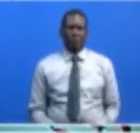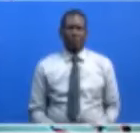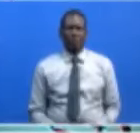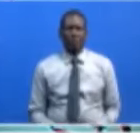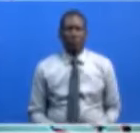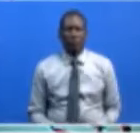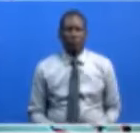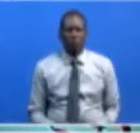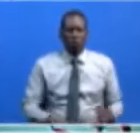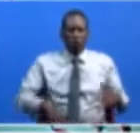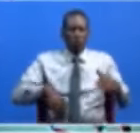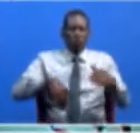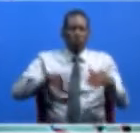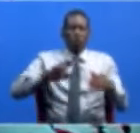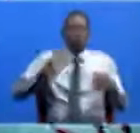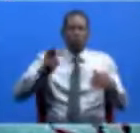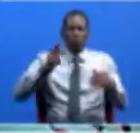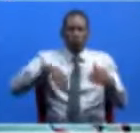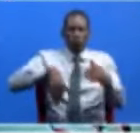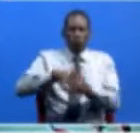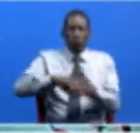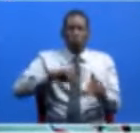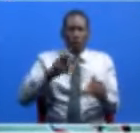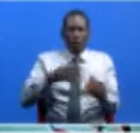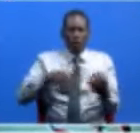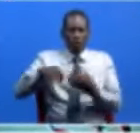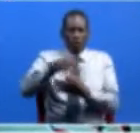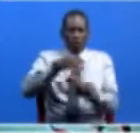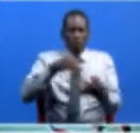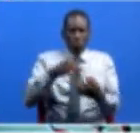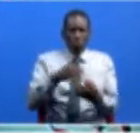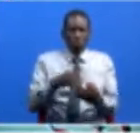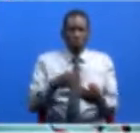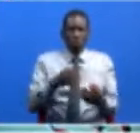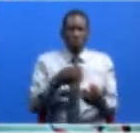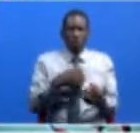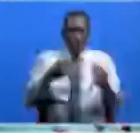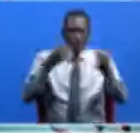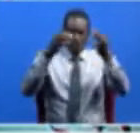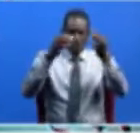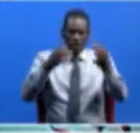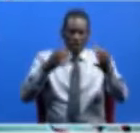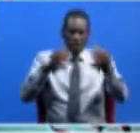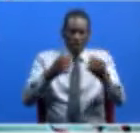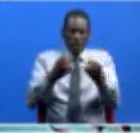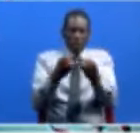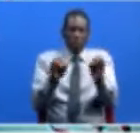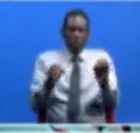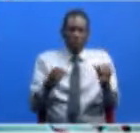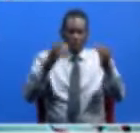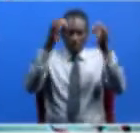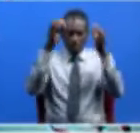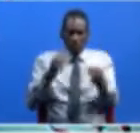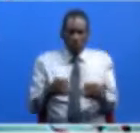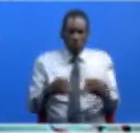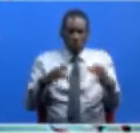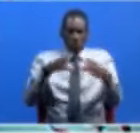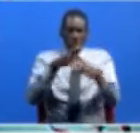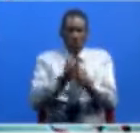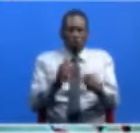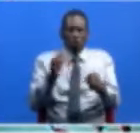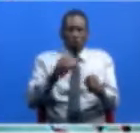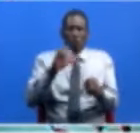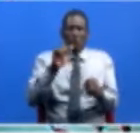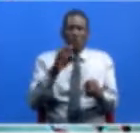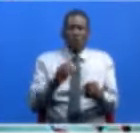The Football Kenya Federation's first instance body, FIB, an independent decision-making body set up by all CAF's member associations, has ordered